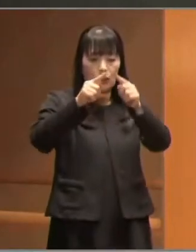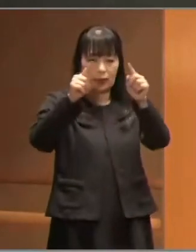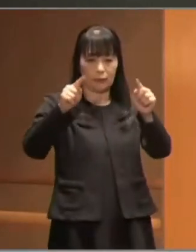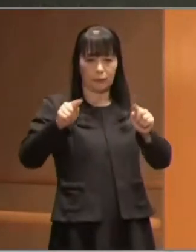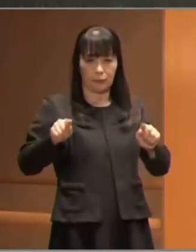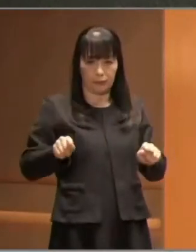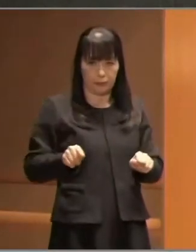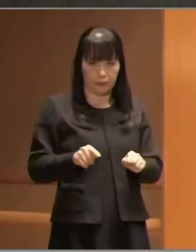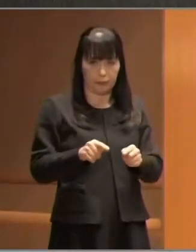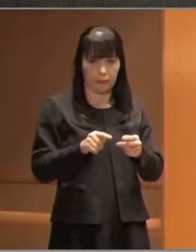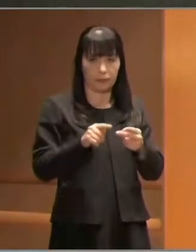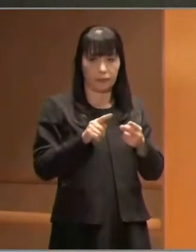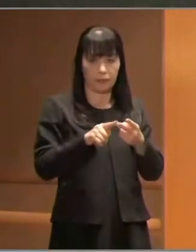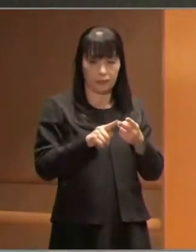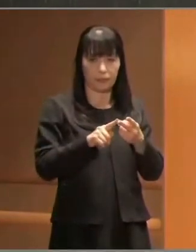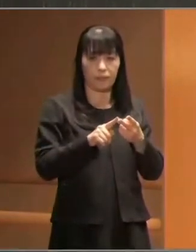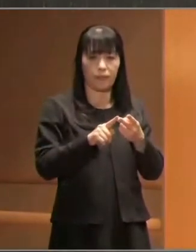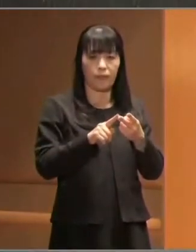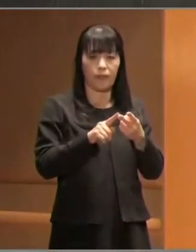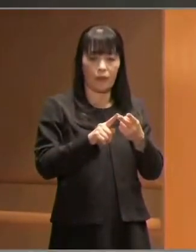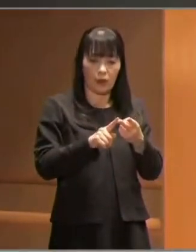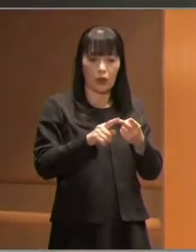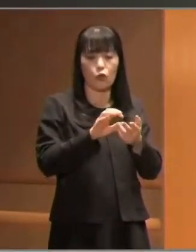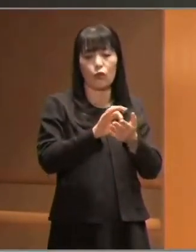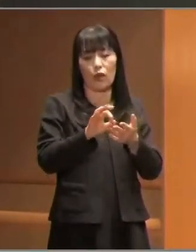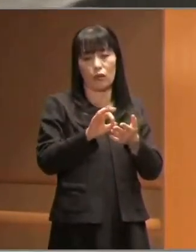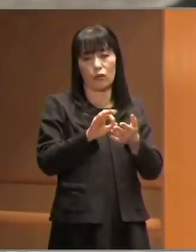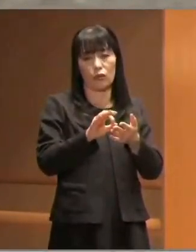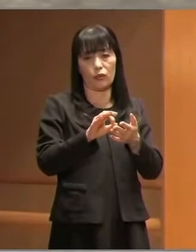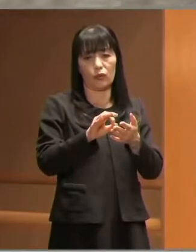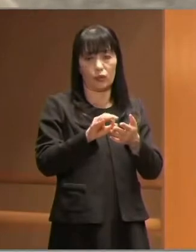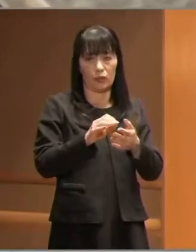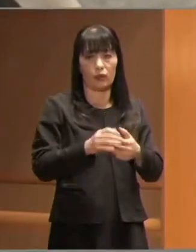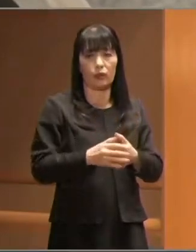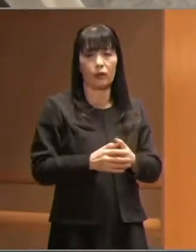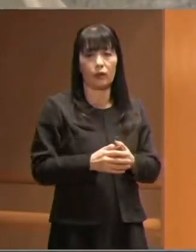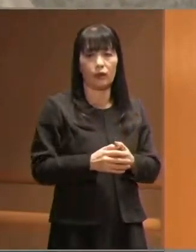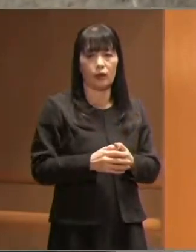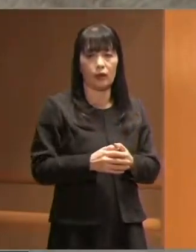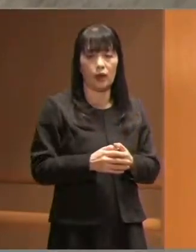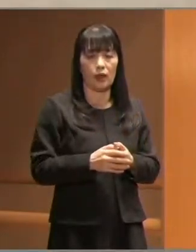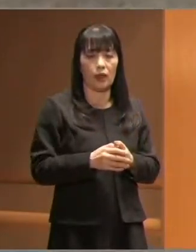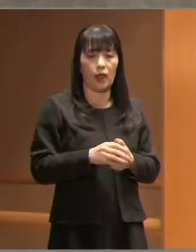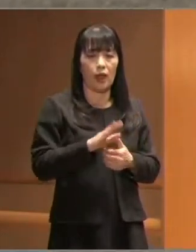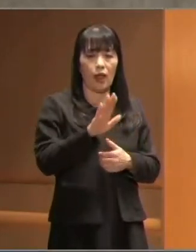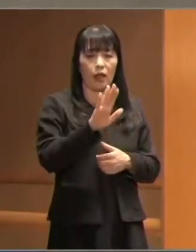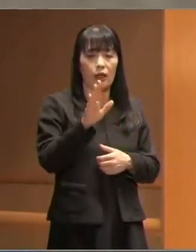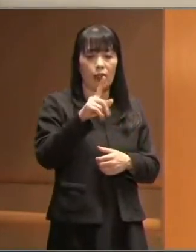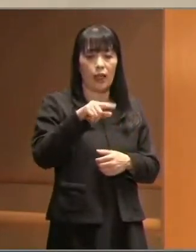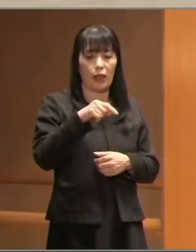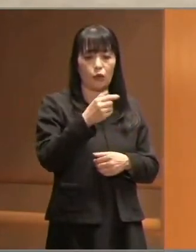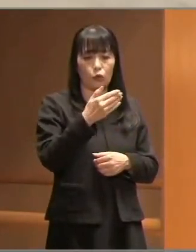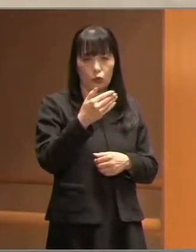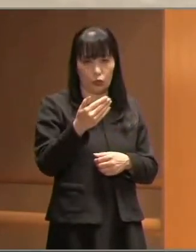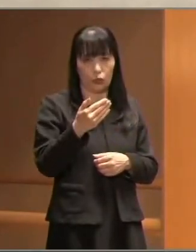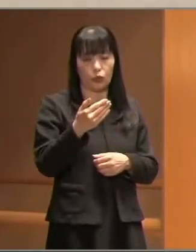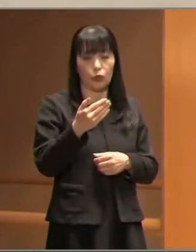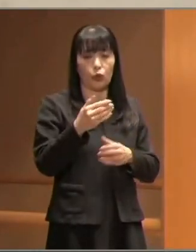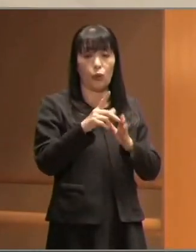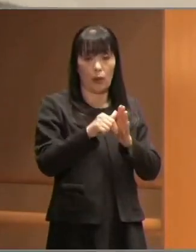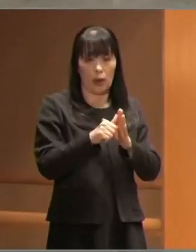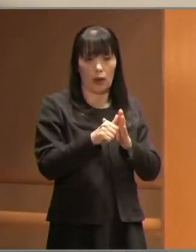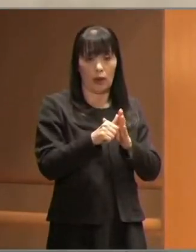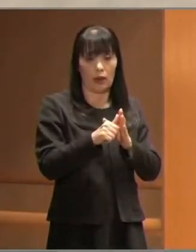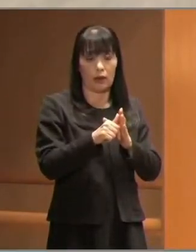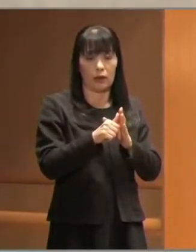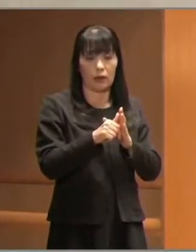lantern so that you can see through the light as much as possible. And this